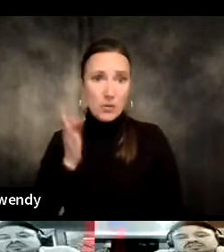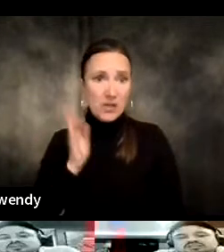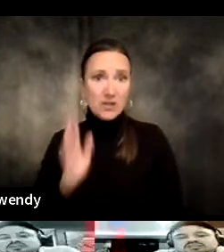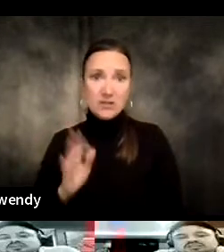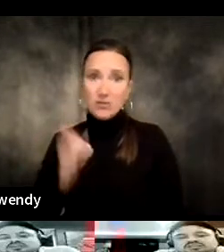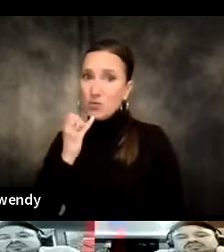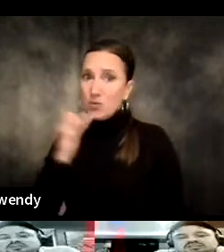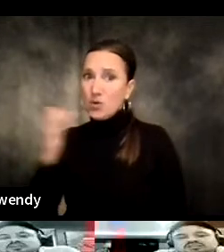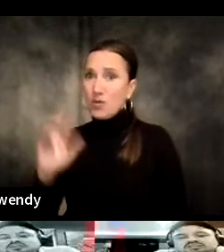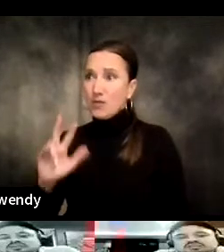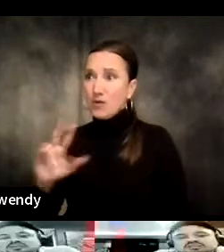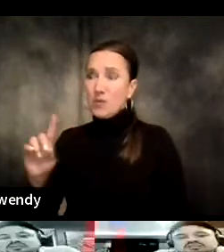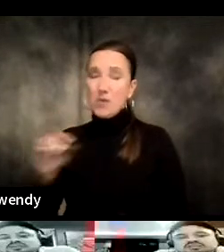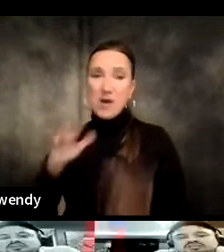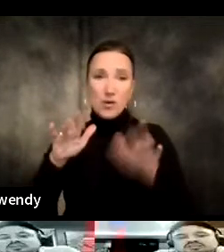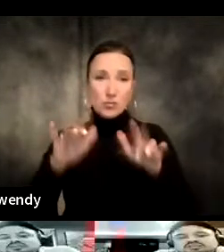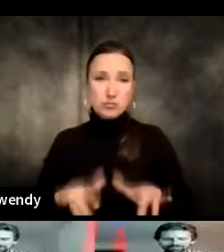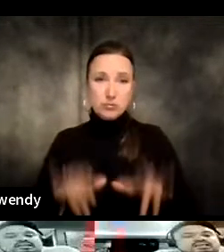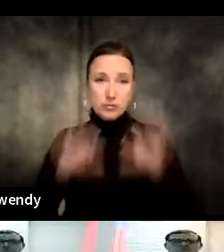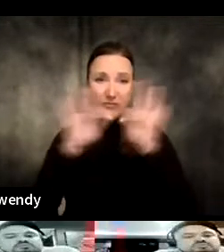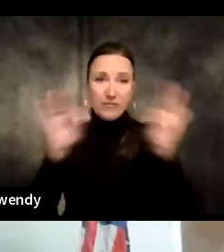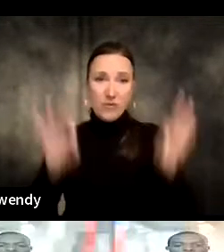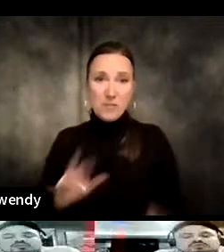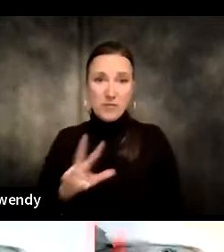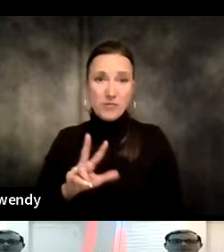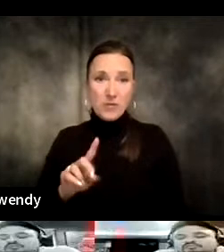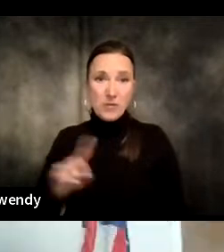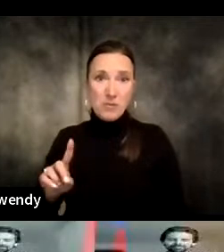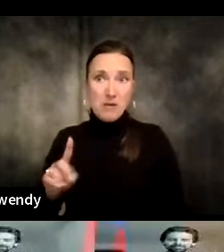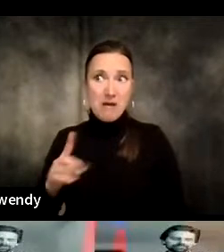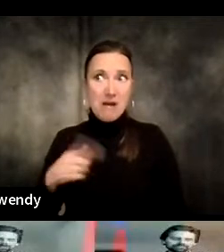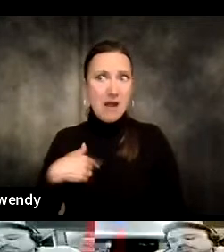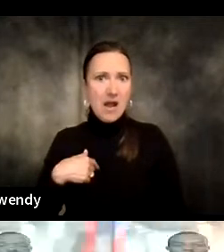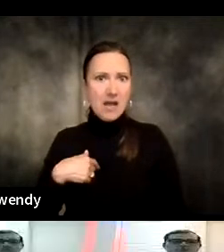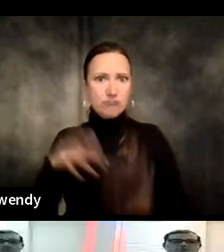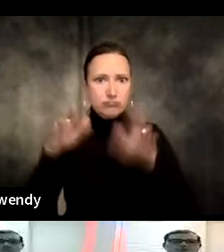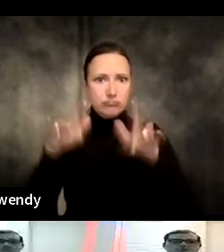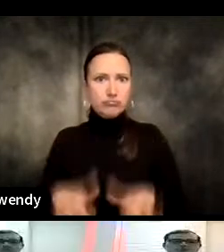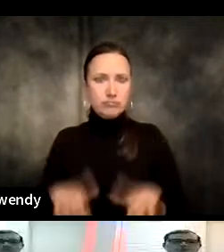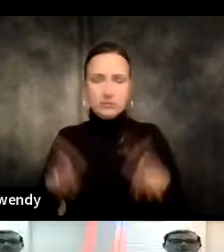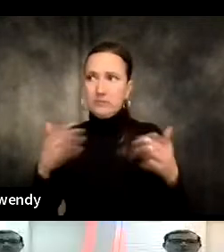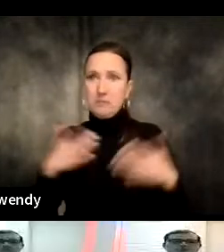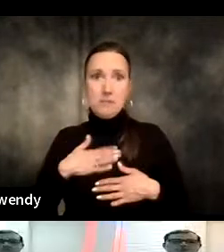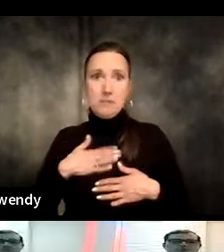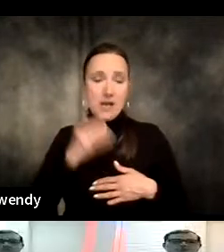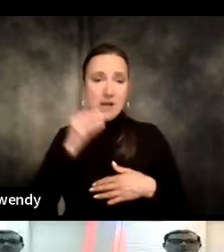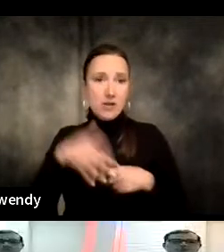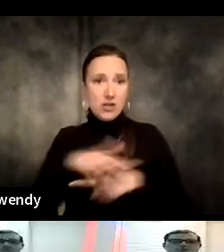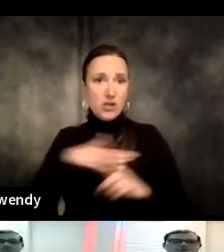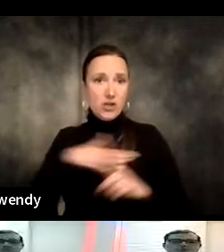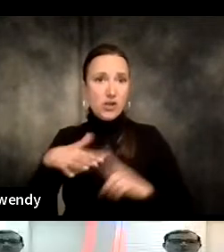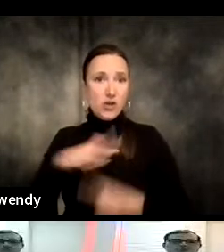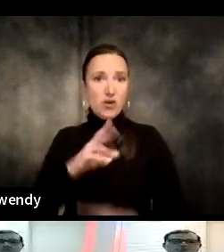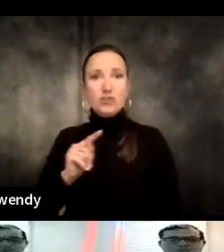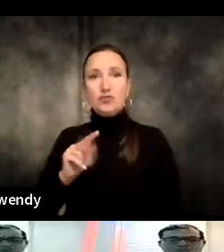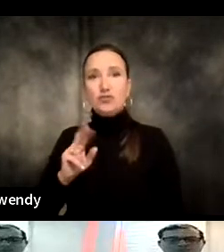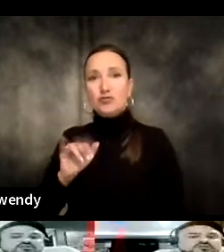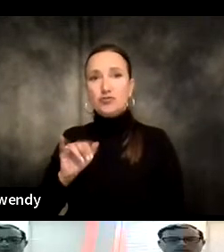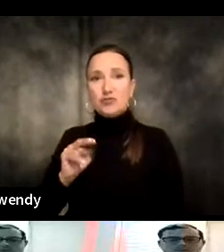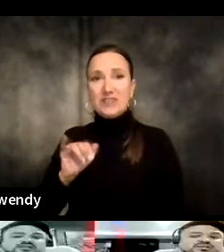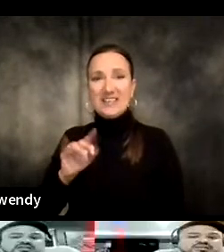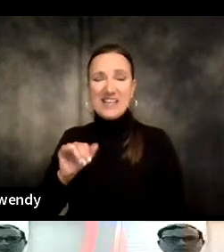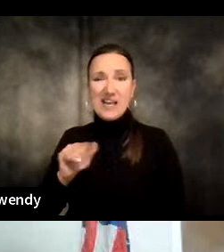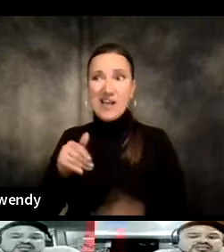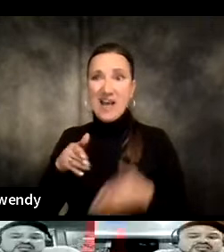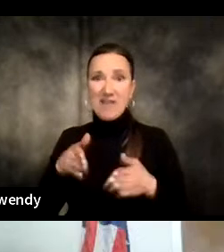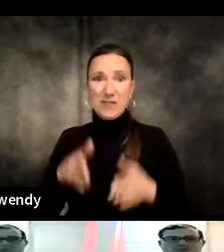I submitted one just last week for a couple of my residents out here off of Trinidad Avenue, and they came out within 3